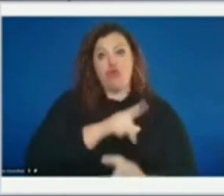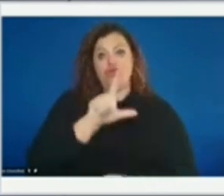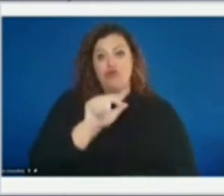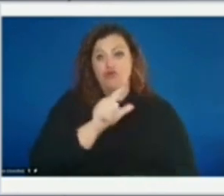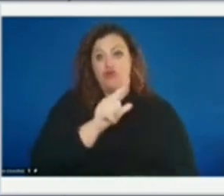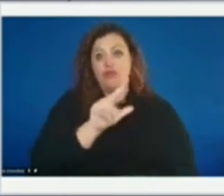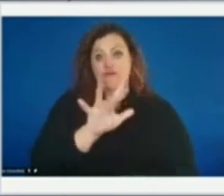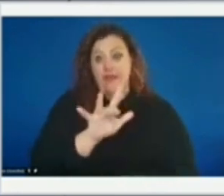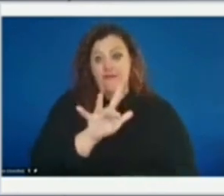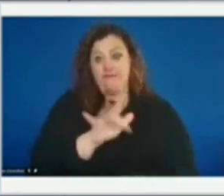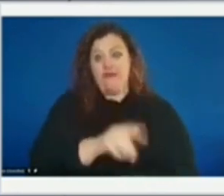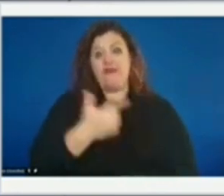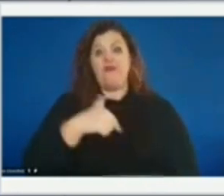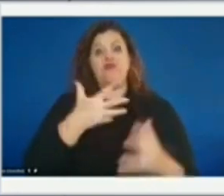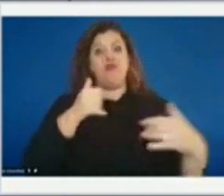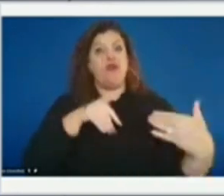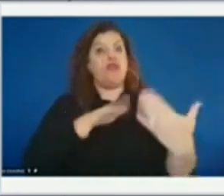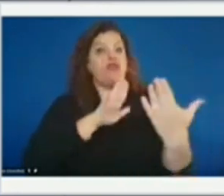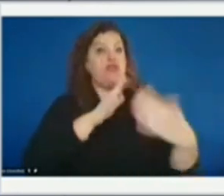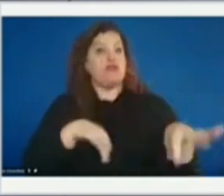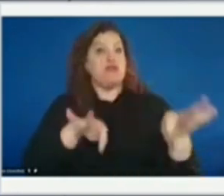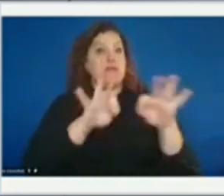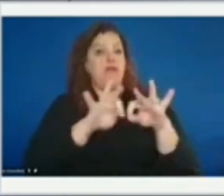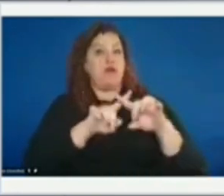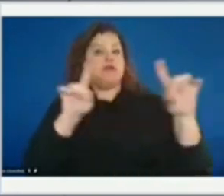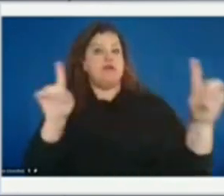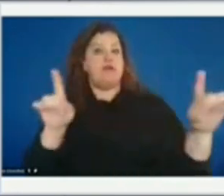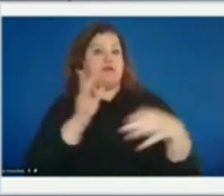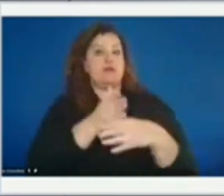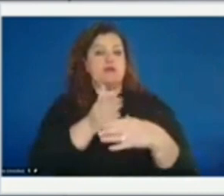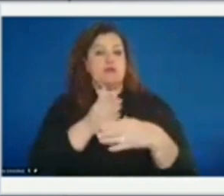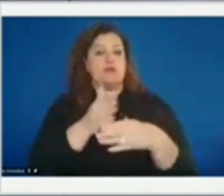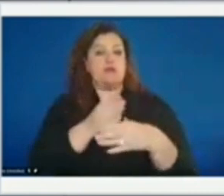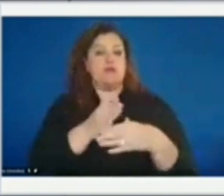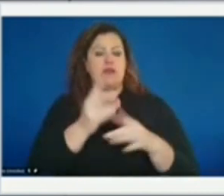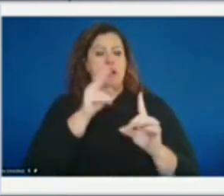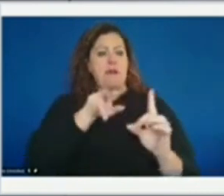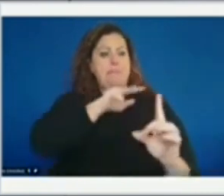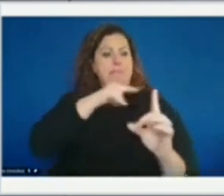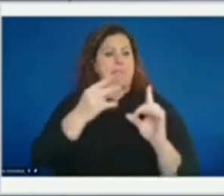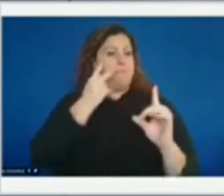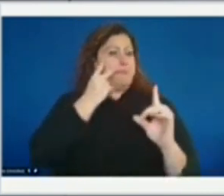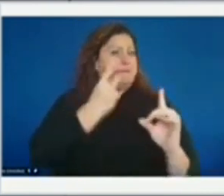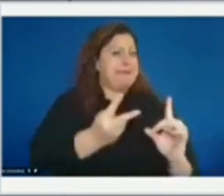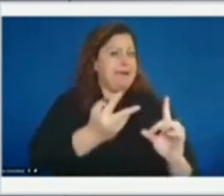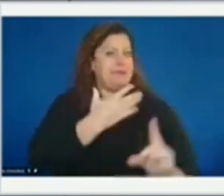to address the important distinction between perception and reality.